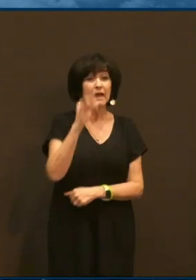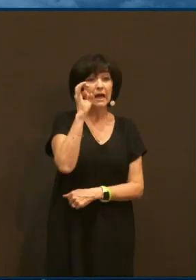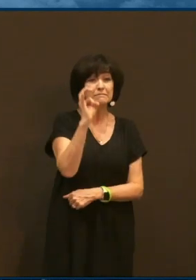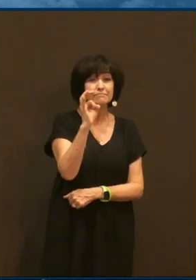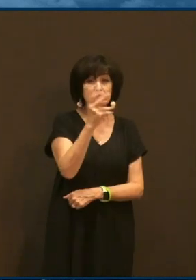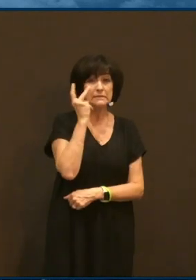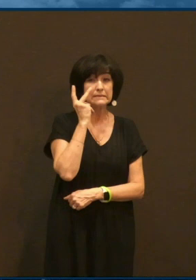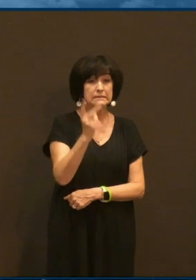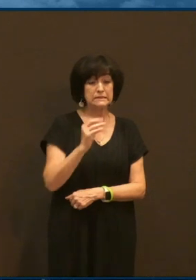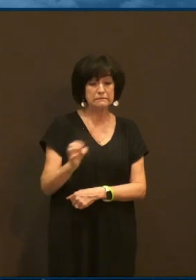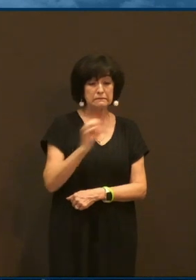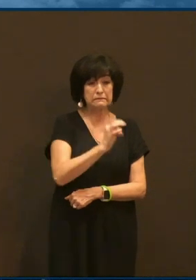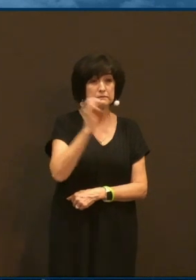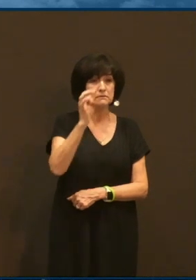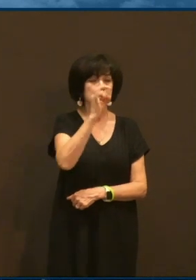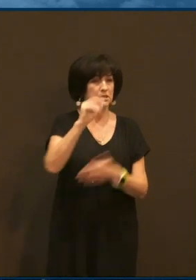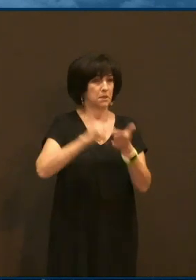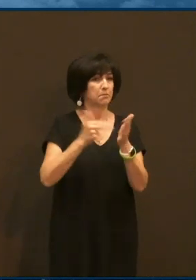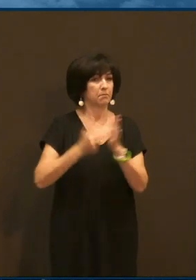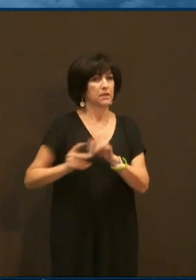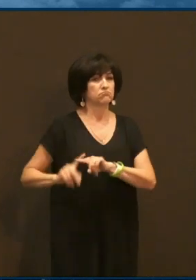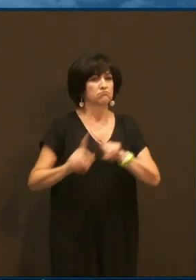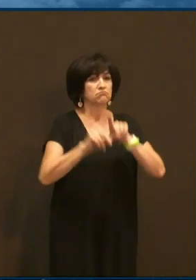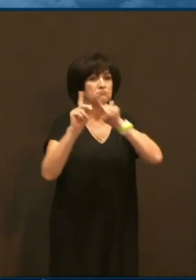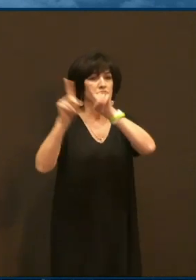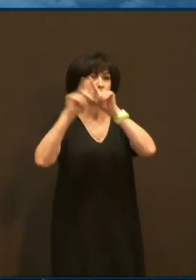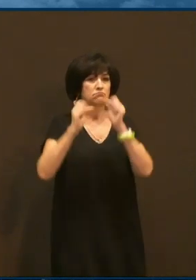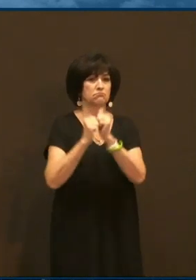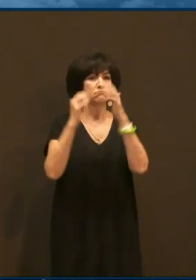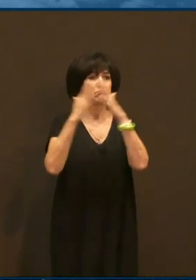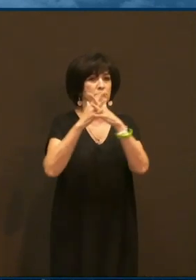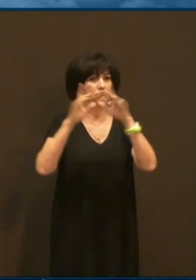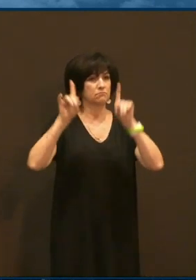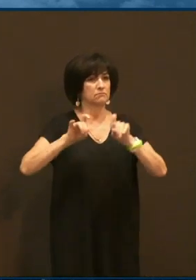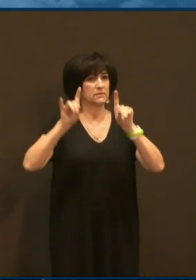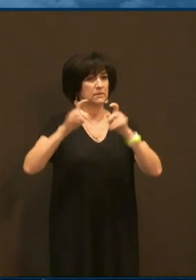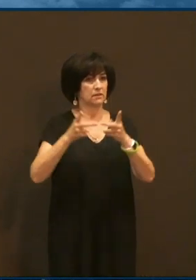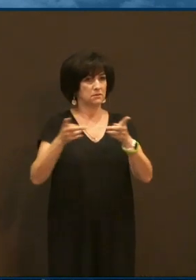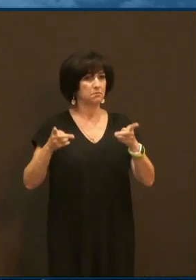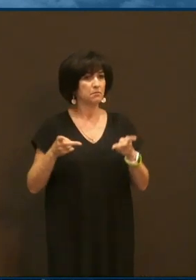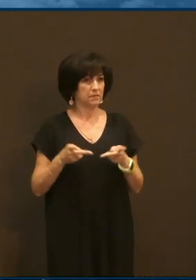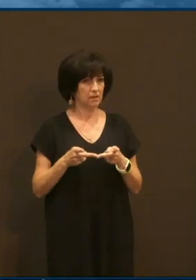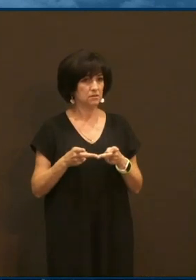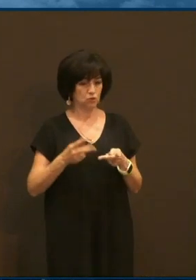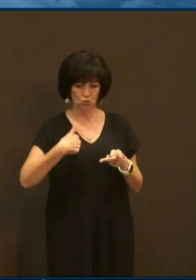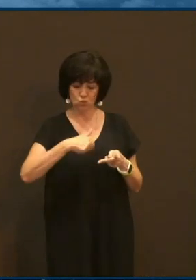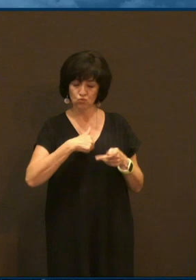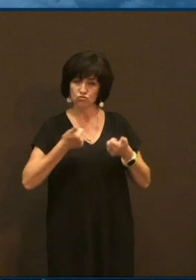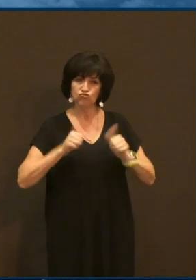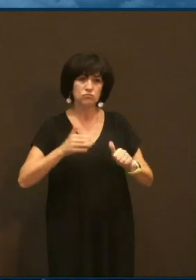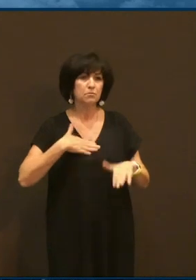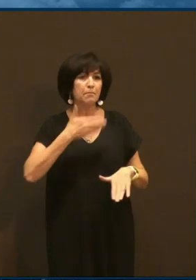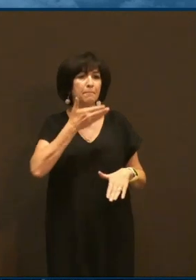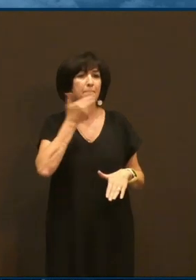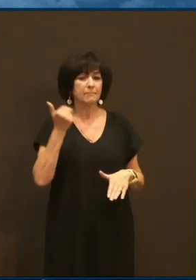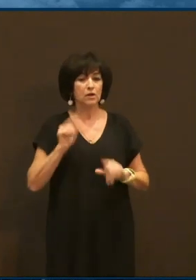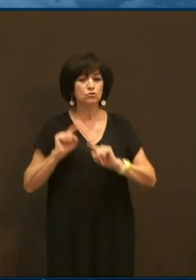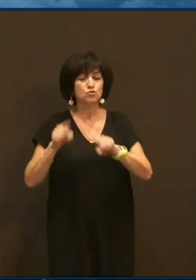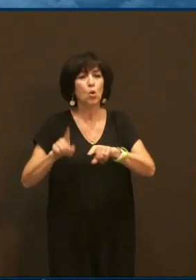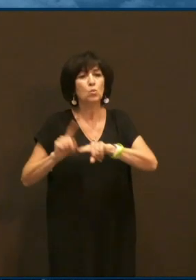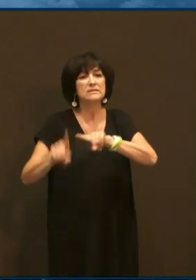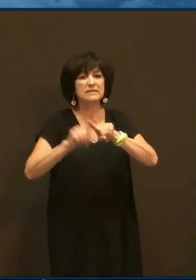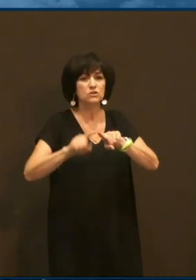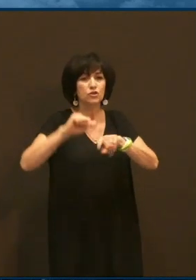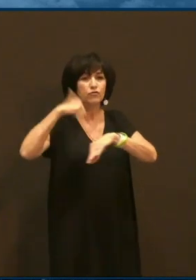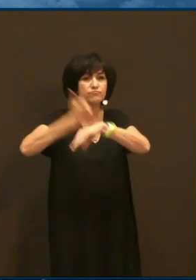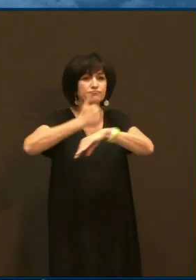had more than one at some of these communities, so trying to get around the state as much as possible. If you go to the next slide,